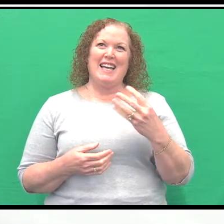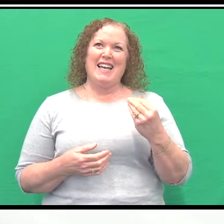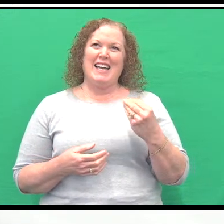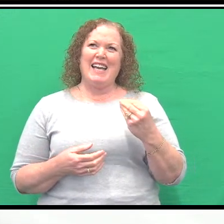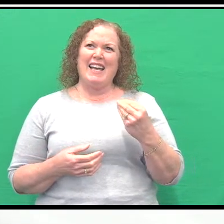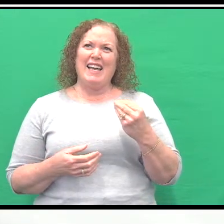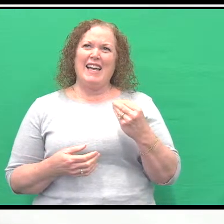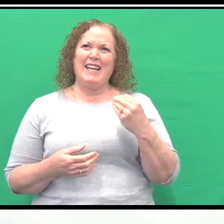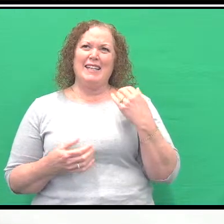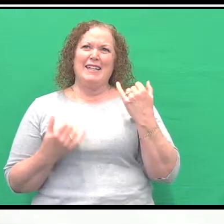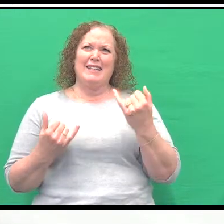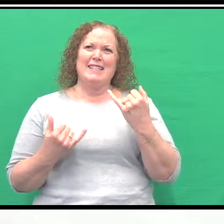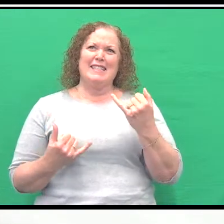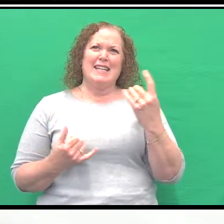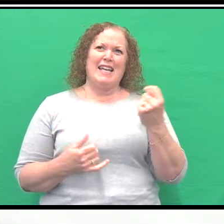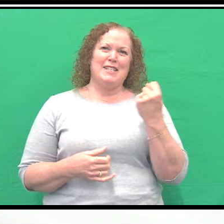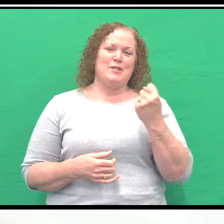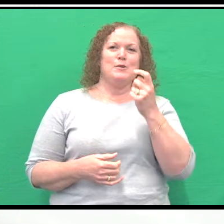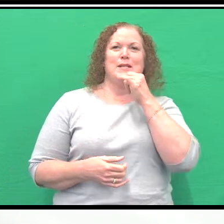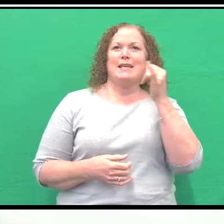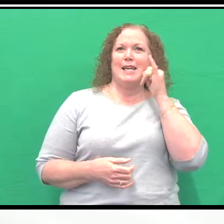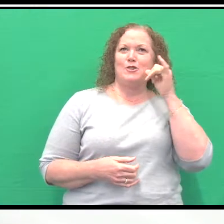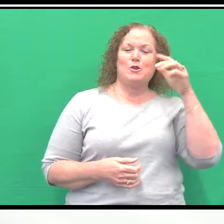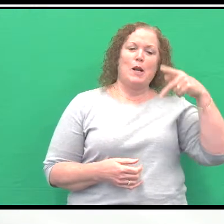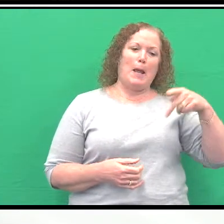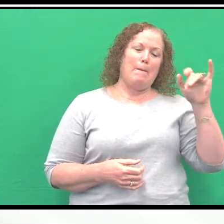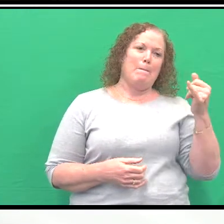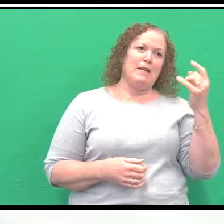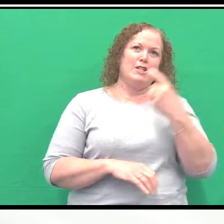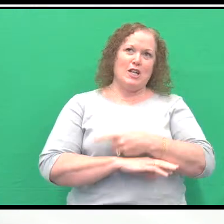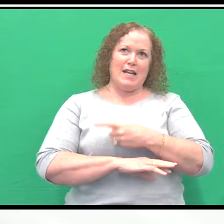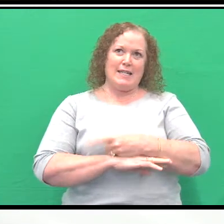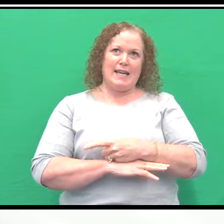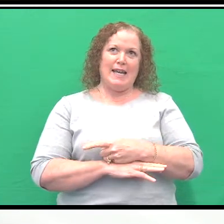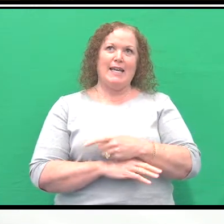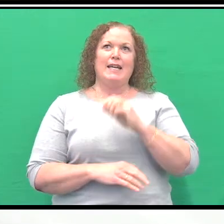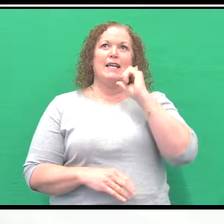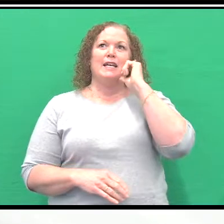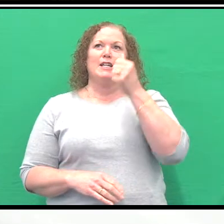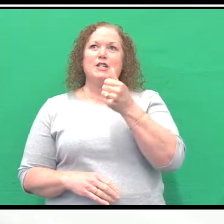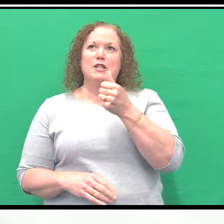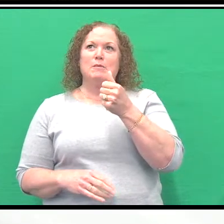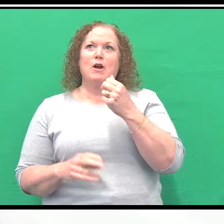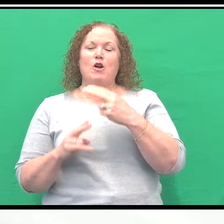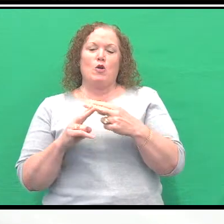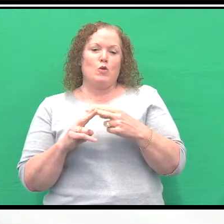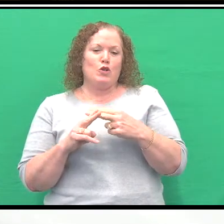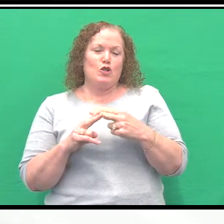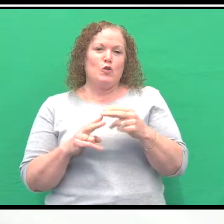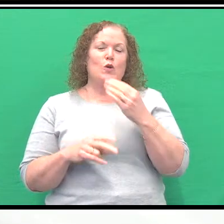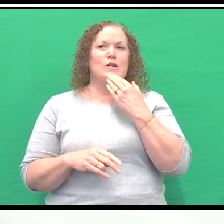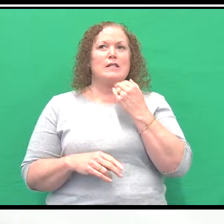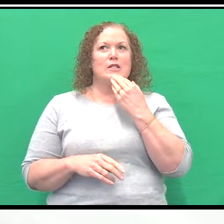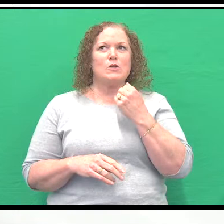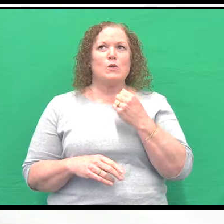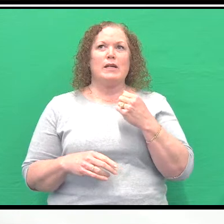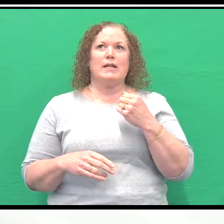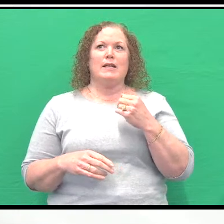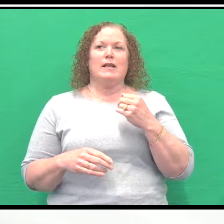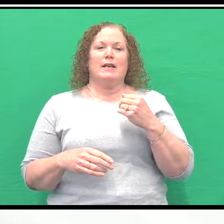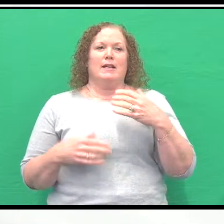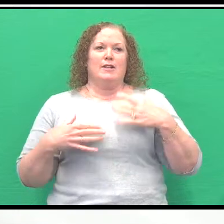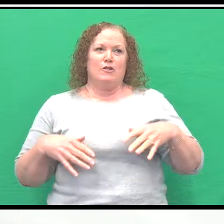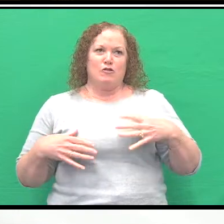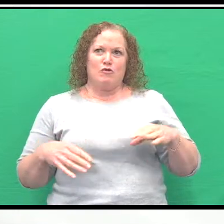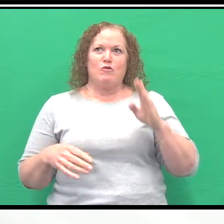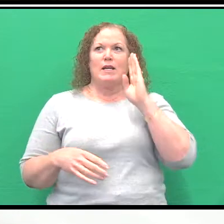Day. Yesterday was PJ Day. Tomorrow's Short and Sweet, Wear Brown. And Thursday is relationship status.